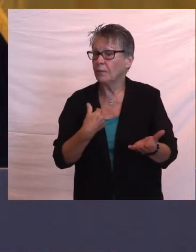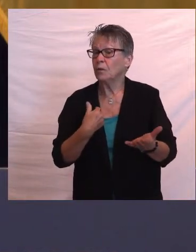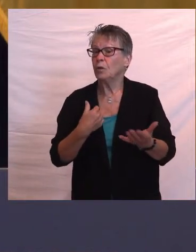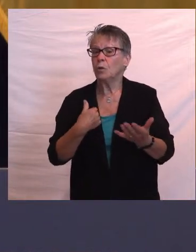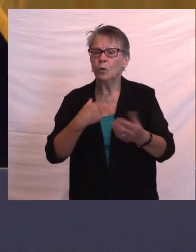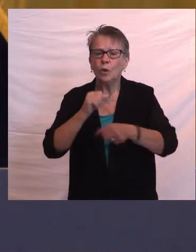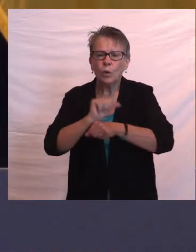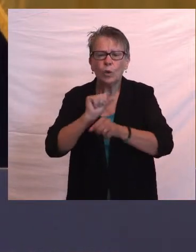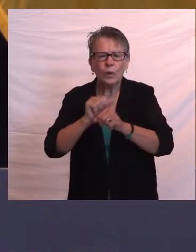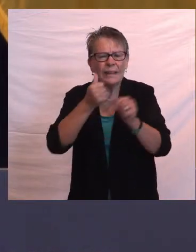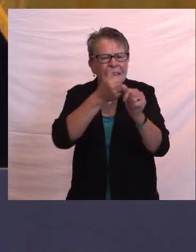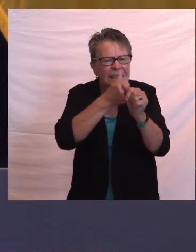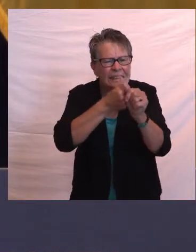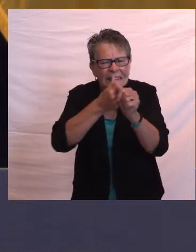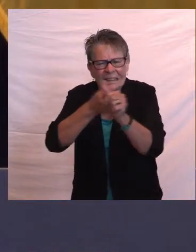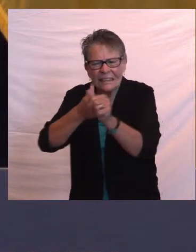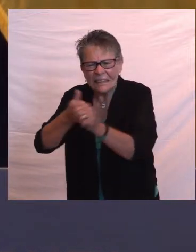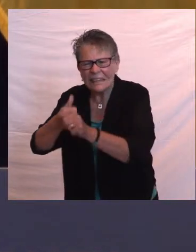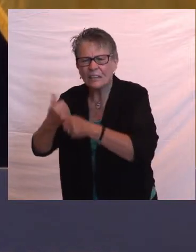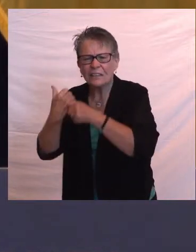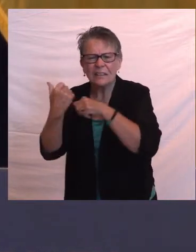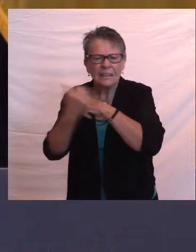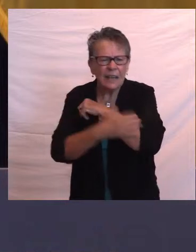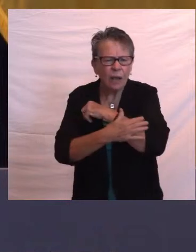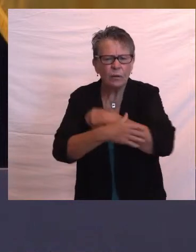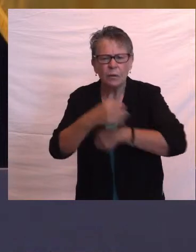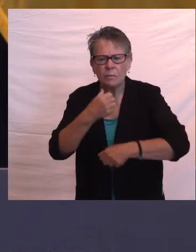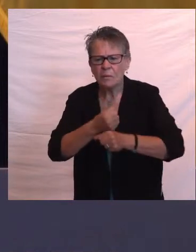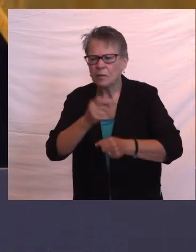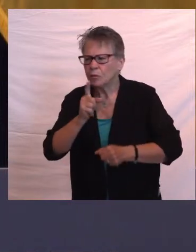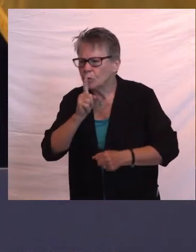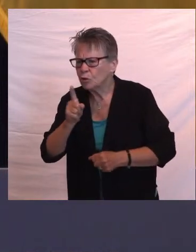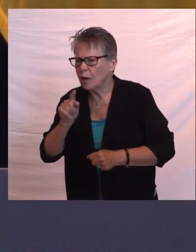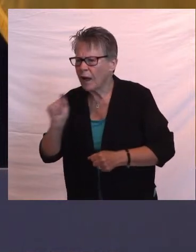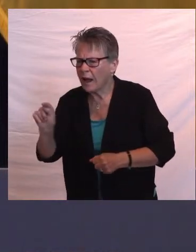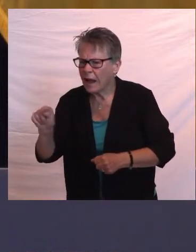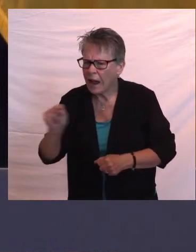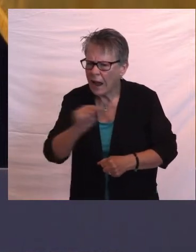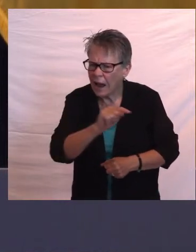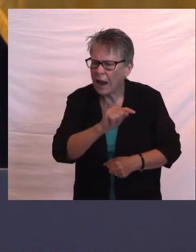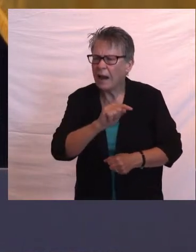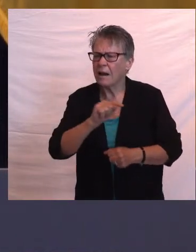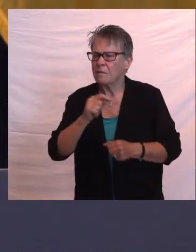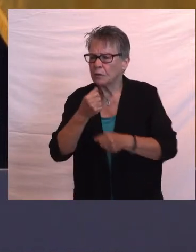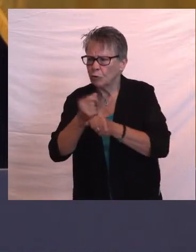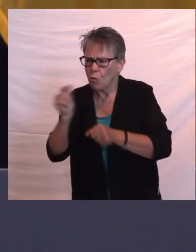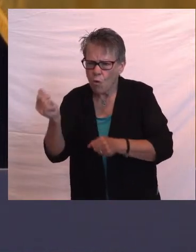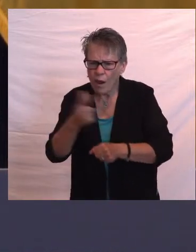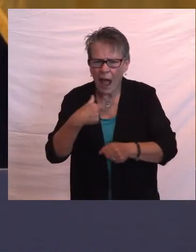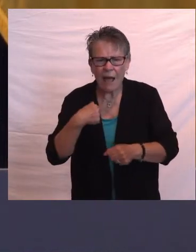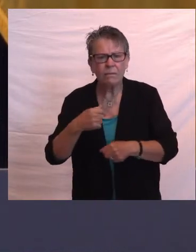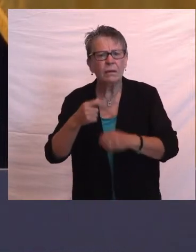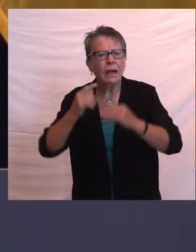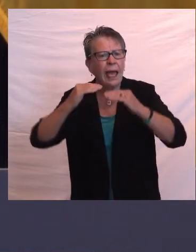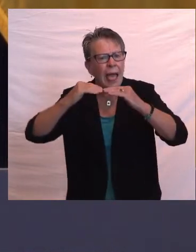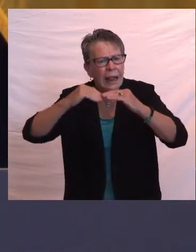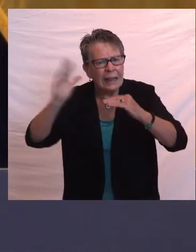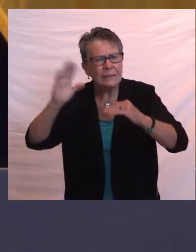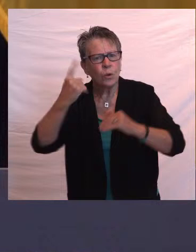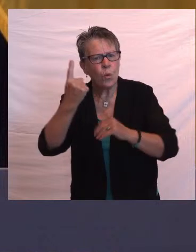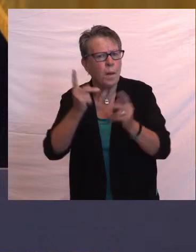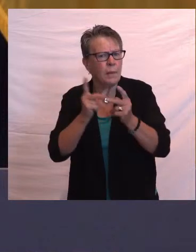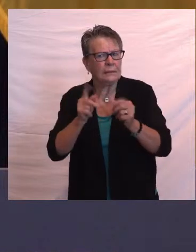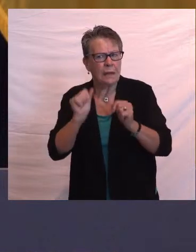hub location in all the 21 counties to go to. Pat, you got, I don't know if Alex's question was about 2020 or 2021